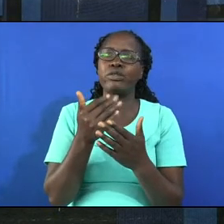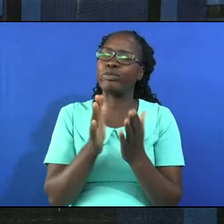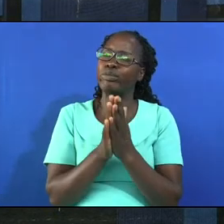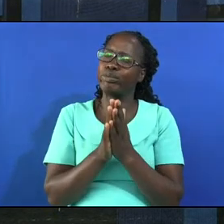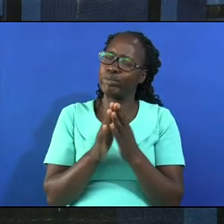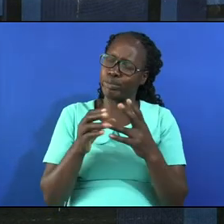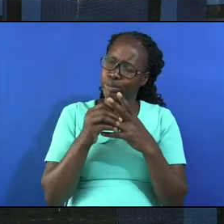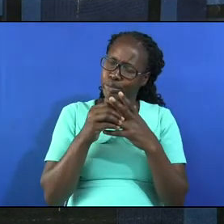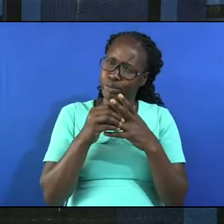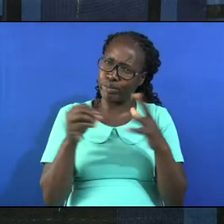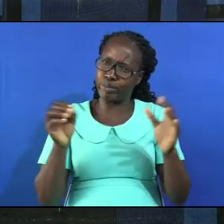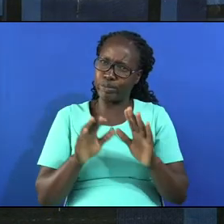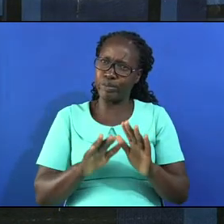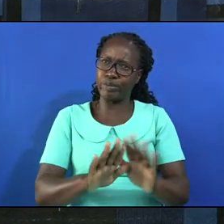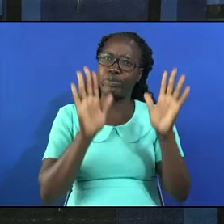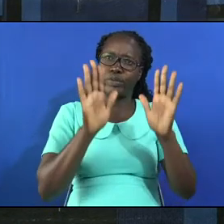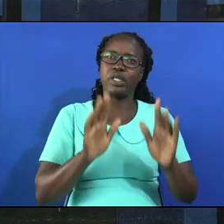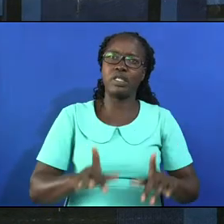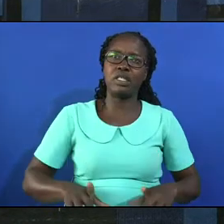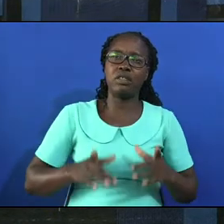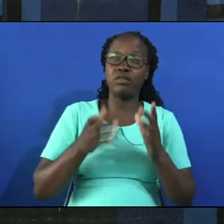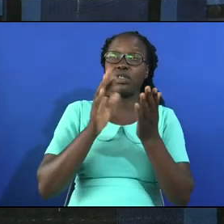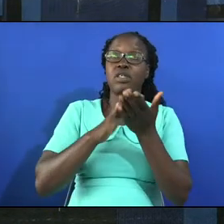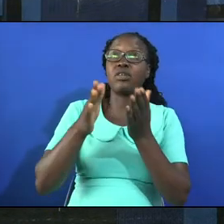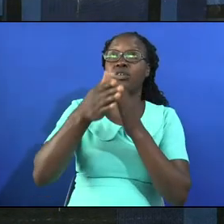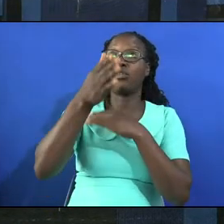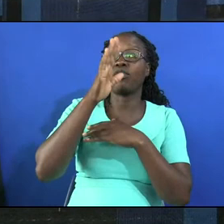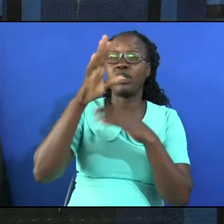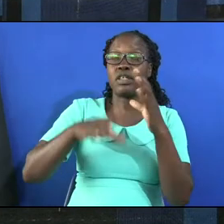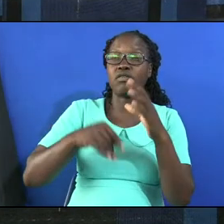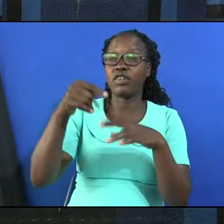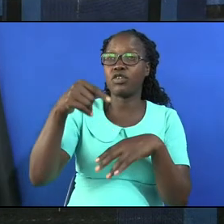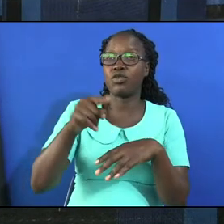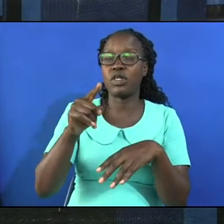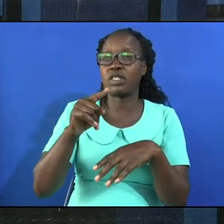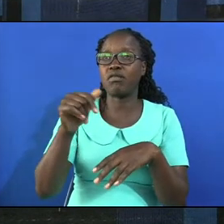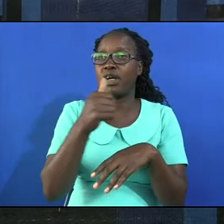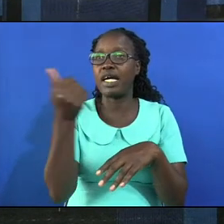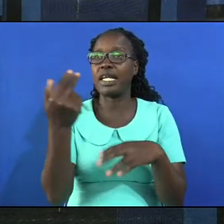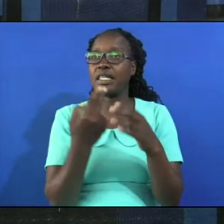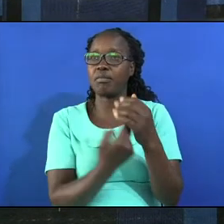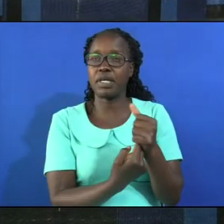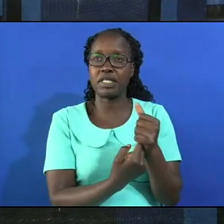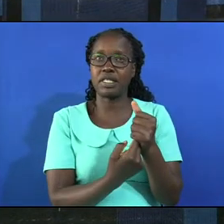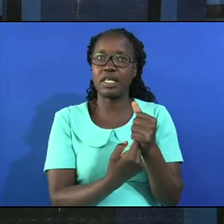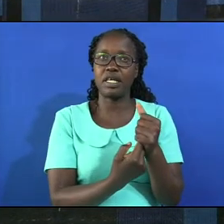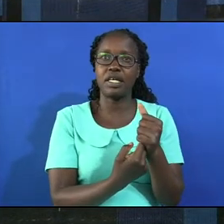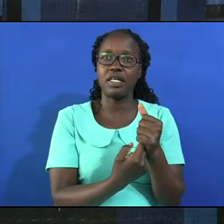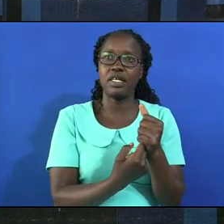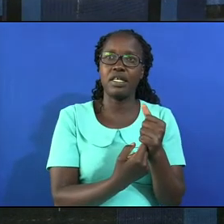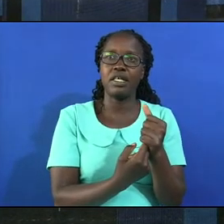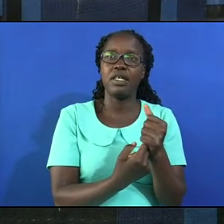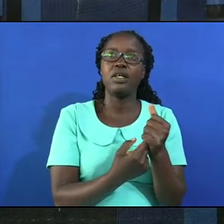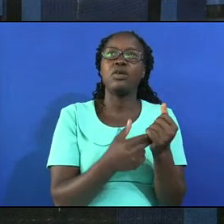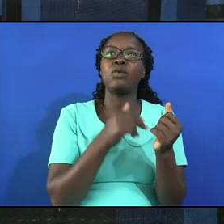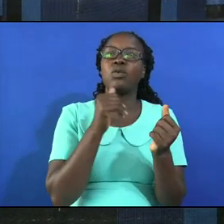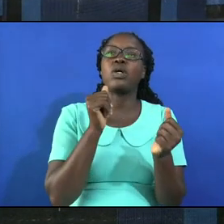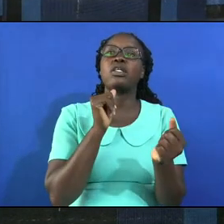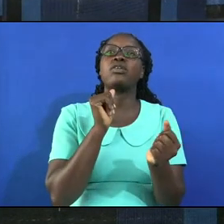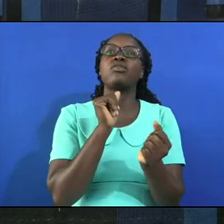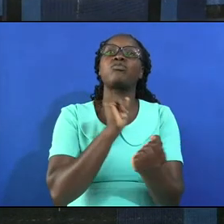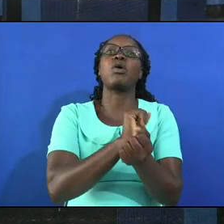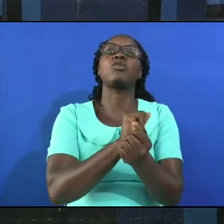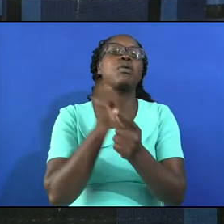ties and live a life to the glory of God and find yourself another partner. Let me tell you, we are not bound